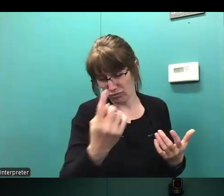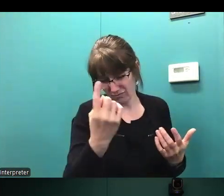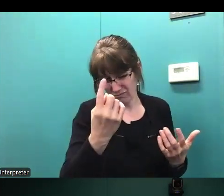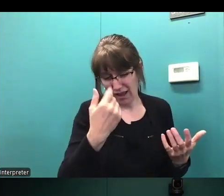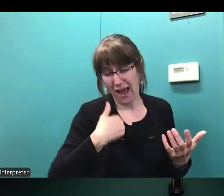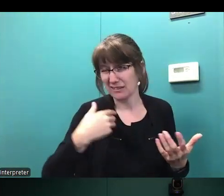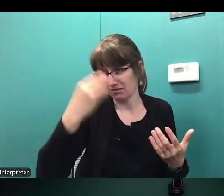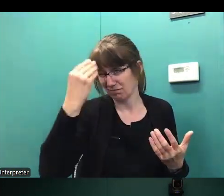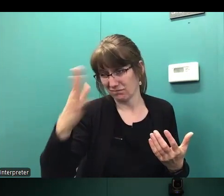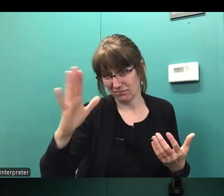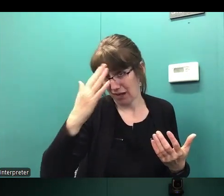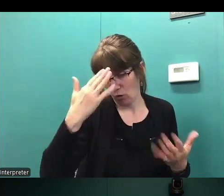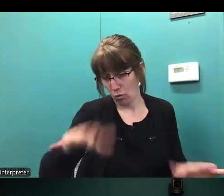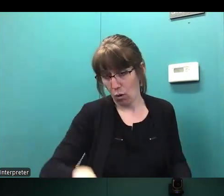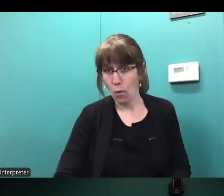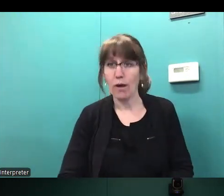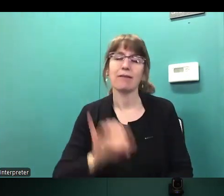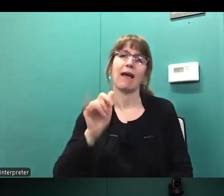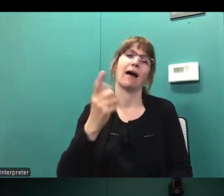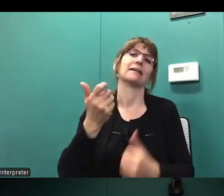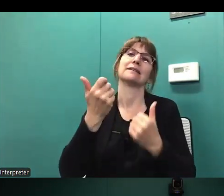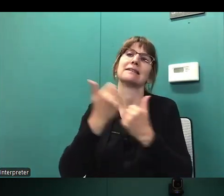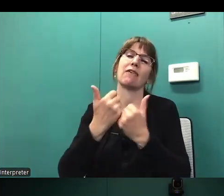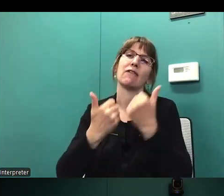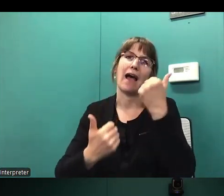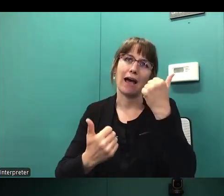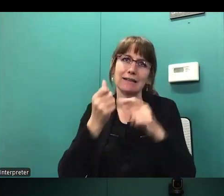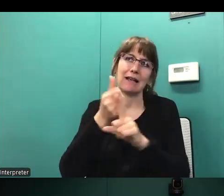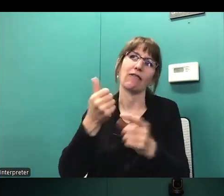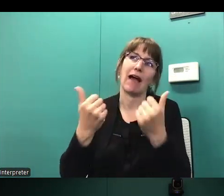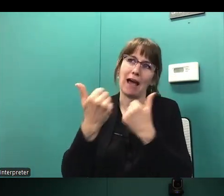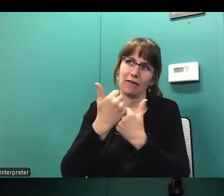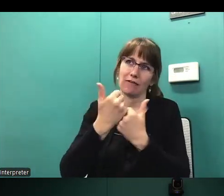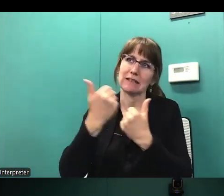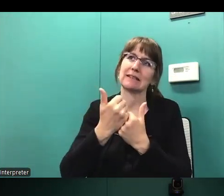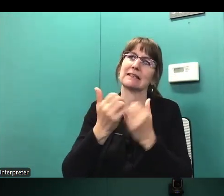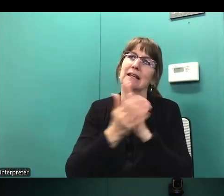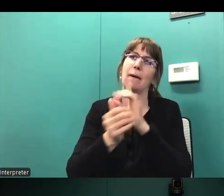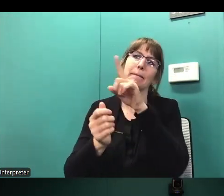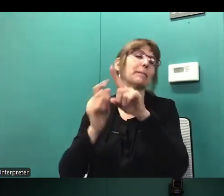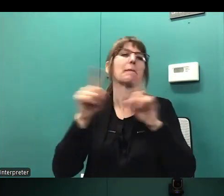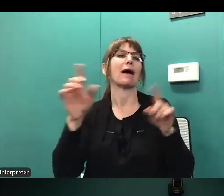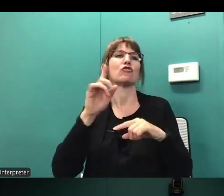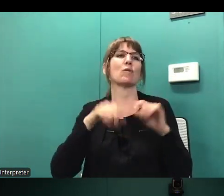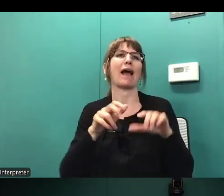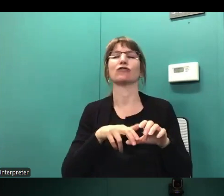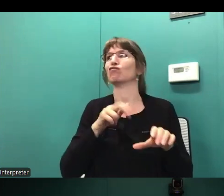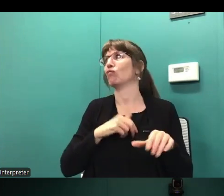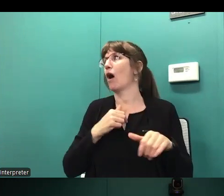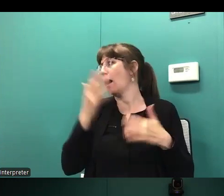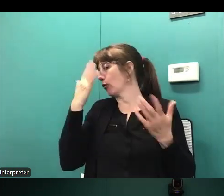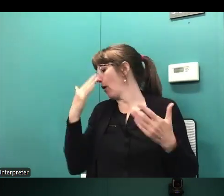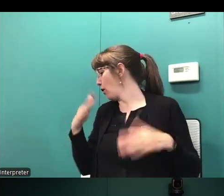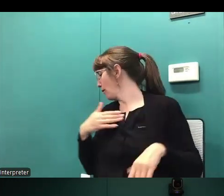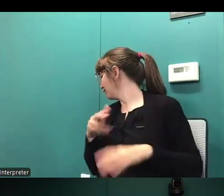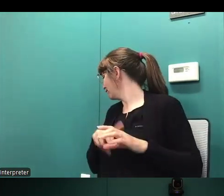great self-advocacy, skill that we could be working on at the same time. So thanks so much But for it can't sharing. be a cop out. Like, there are some. No, there are kids some that kids take that- advantage. Oh, no.